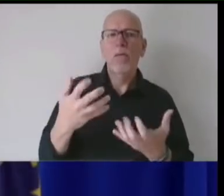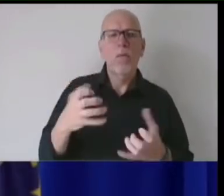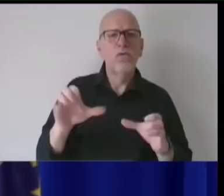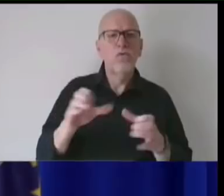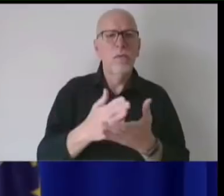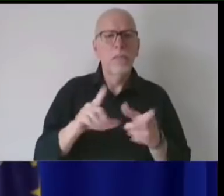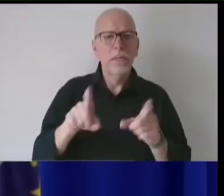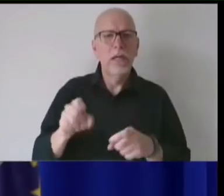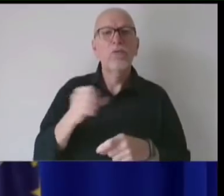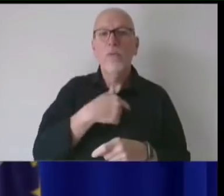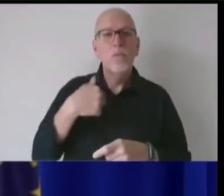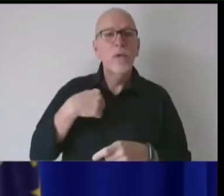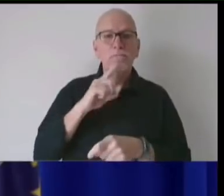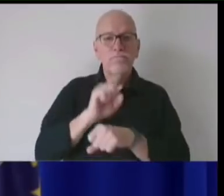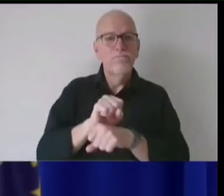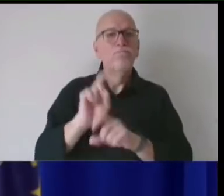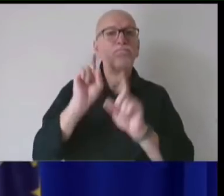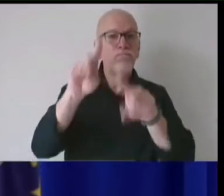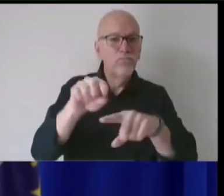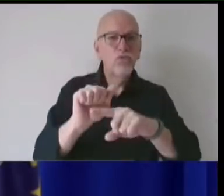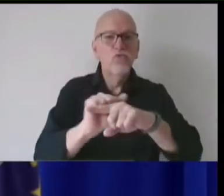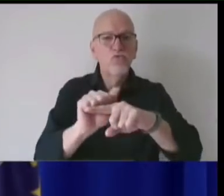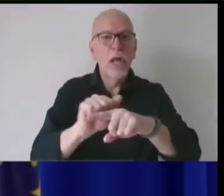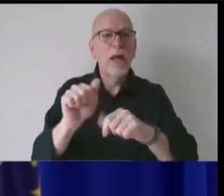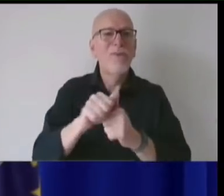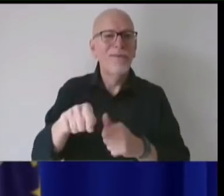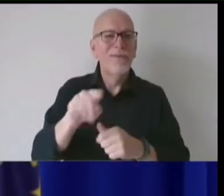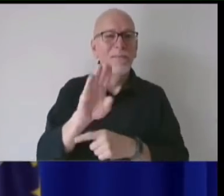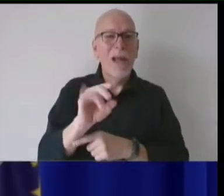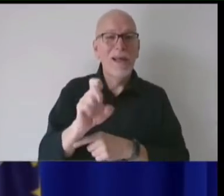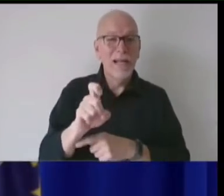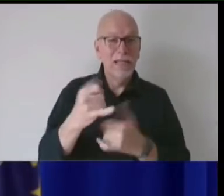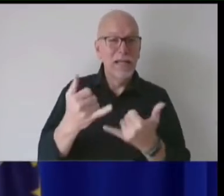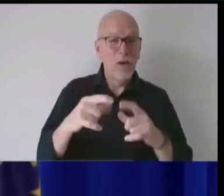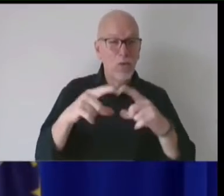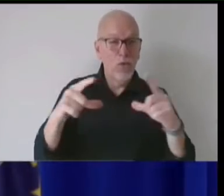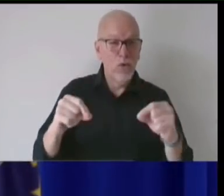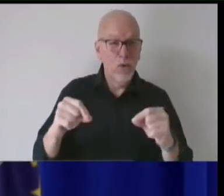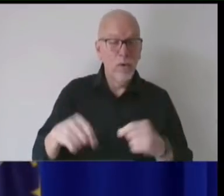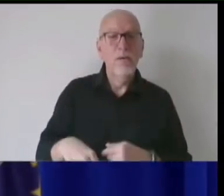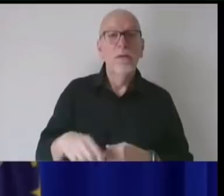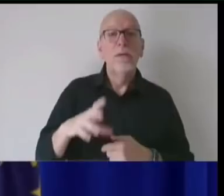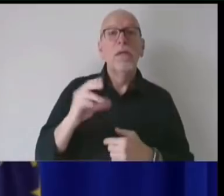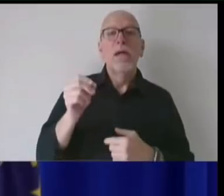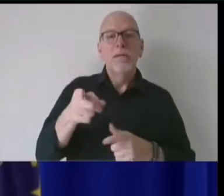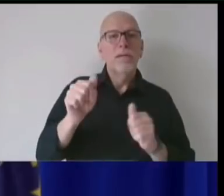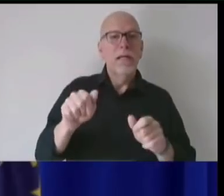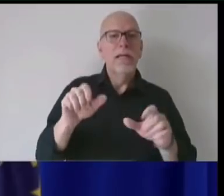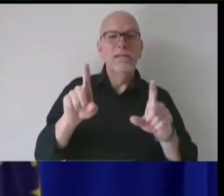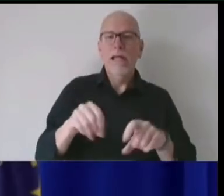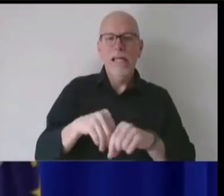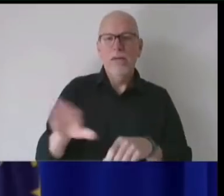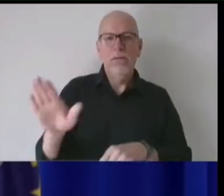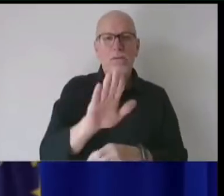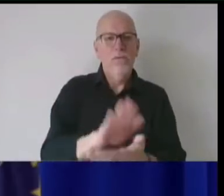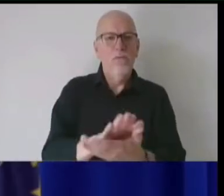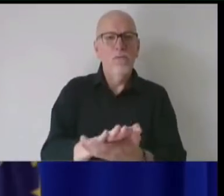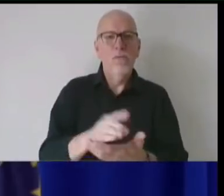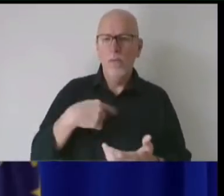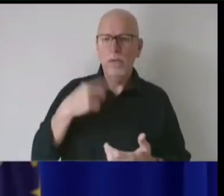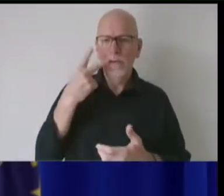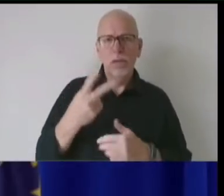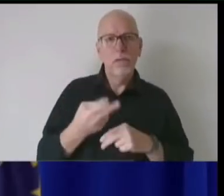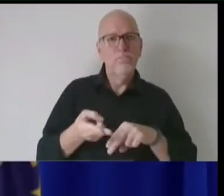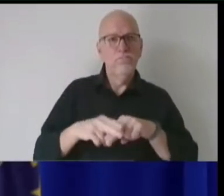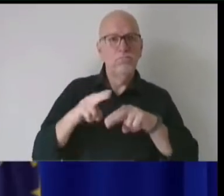and we went out and actually trained them on the Buy an X Now cards and allowed them to be able to do the testing in their schools. And we've seen an increased